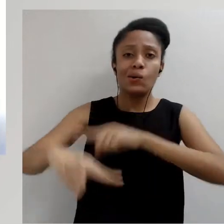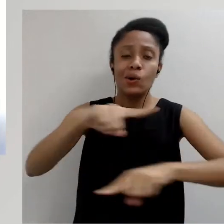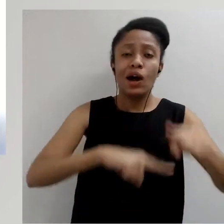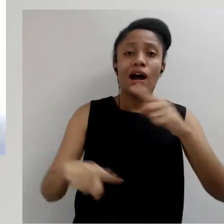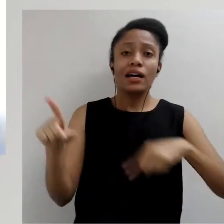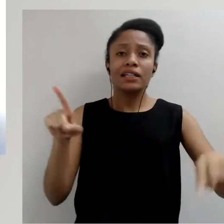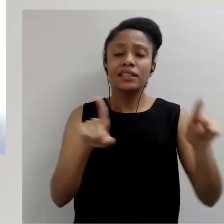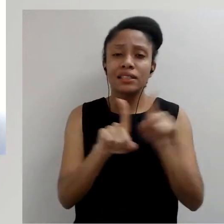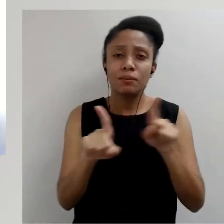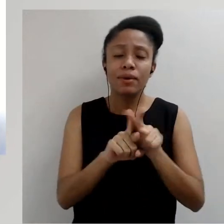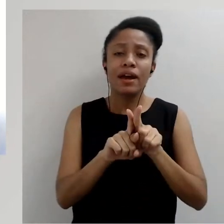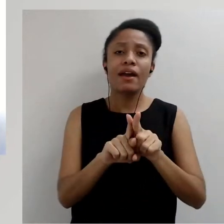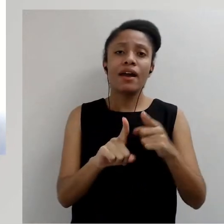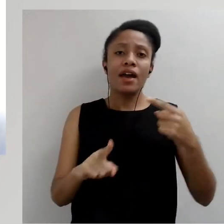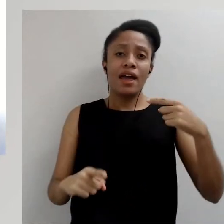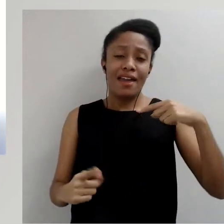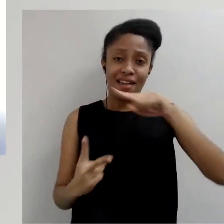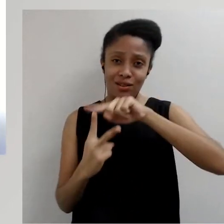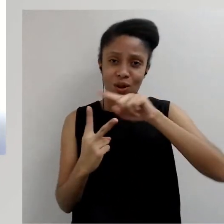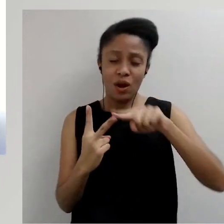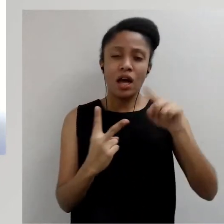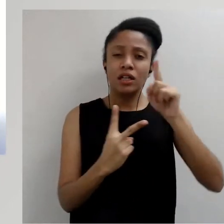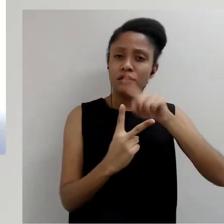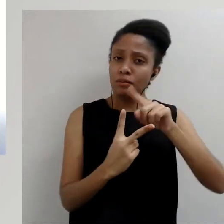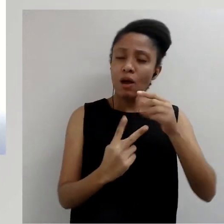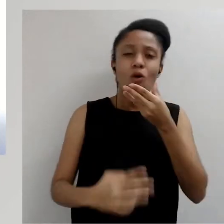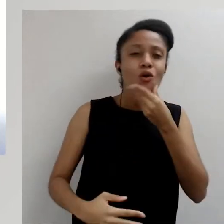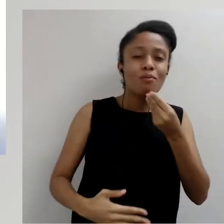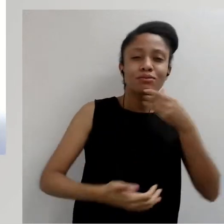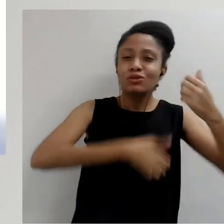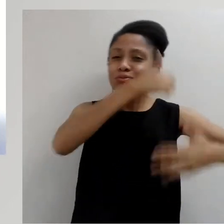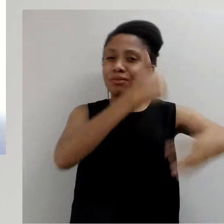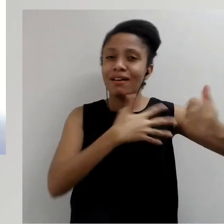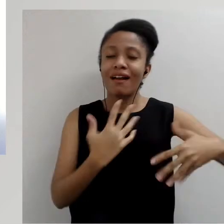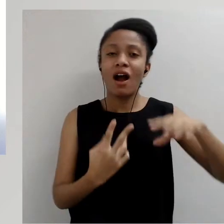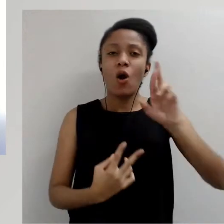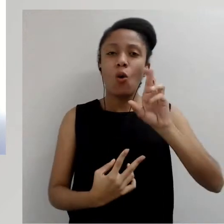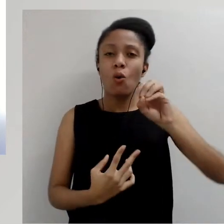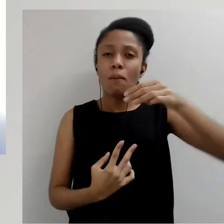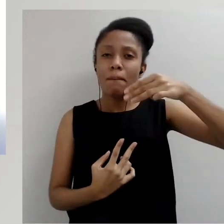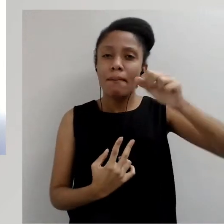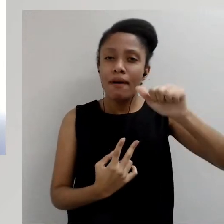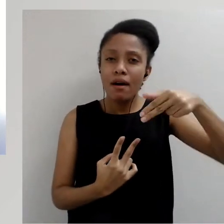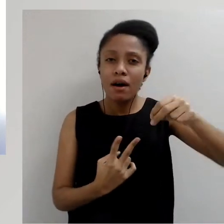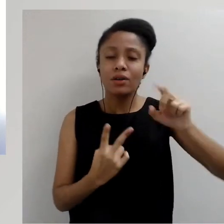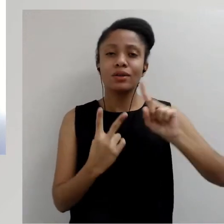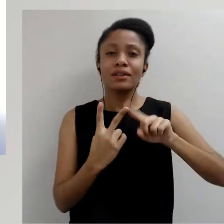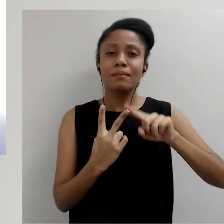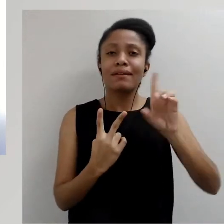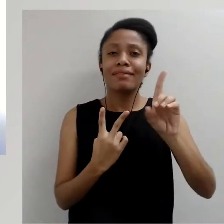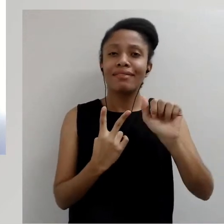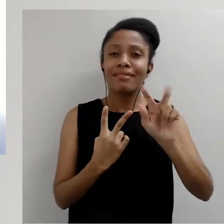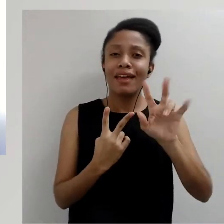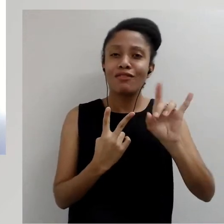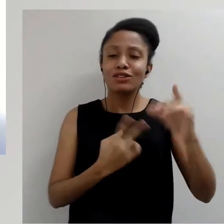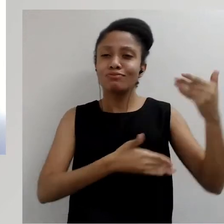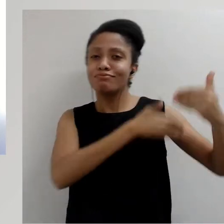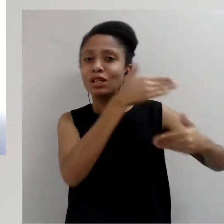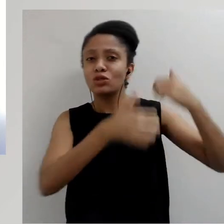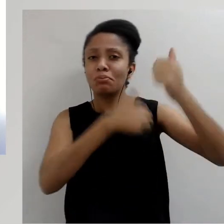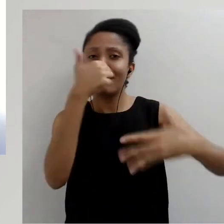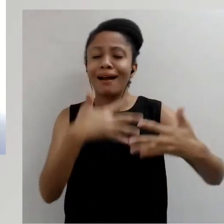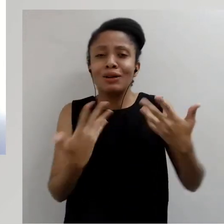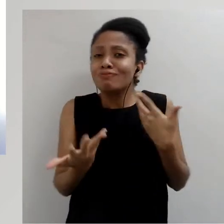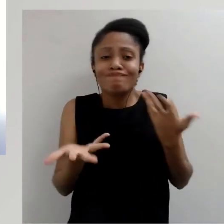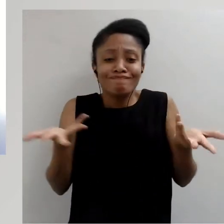Well, after Mr. Romano and Mr. David speak, it's really difficult to have something new